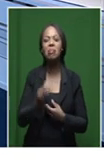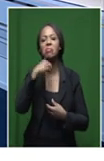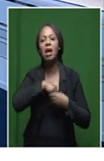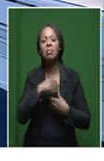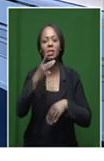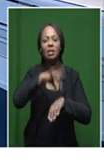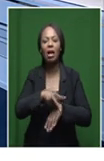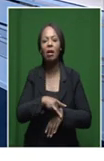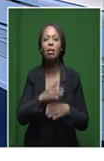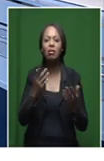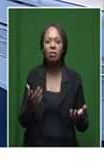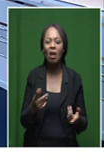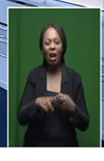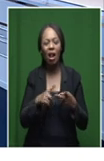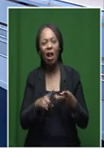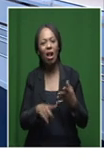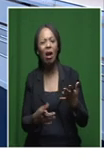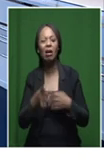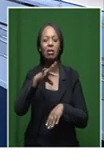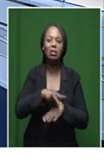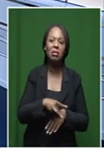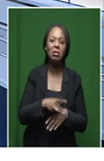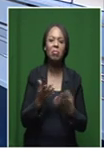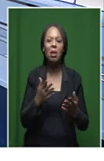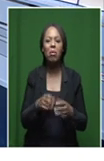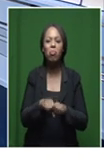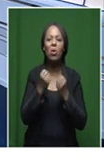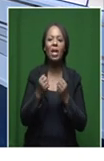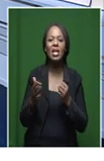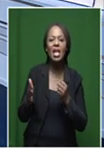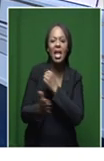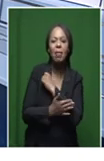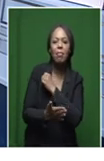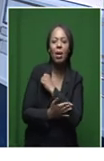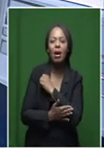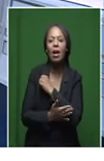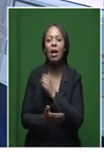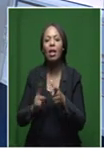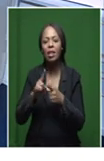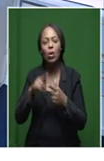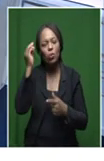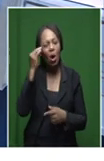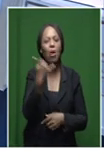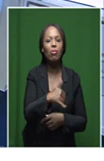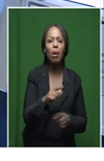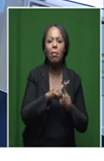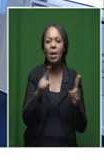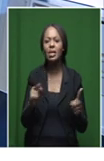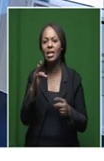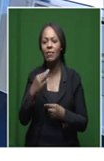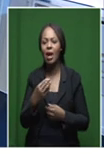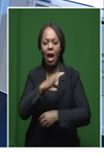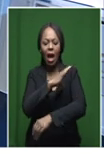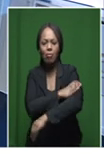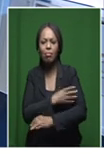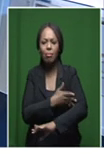chronic conditions aren't obvious. You know, it's not like you have a broken hip and you know that there's pain in that area. If you have high blood pressure, you don't know you have high blood pressure. So